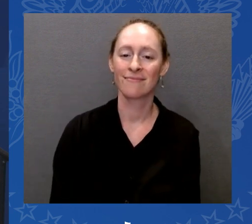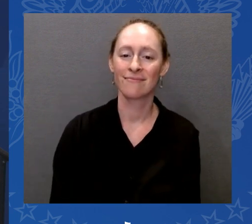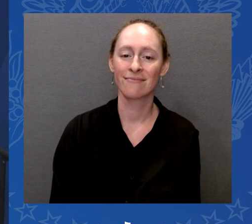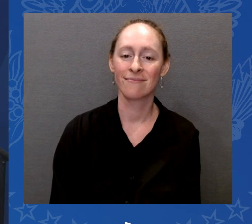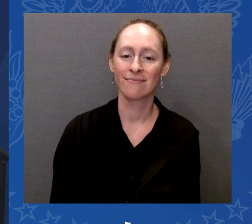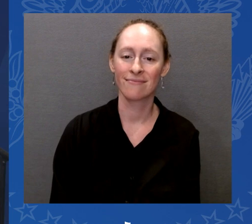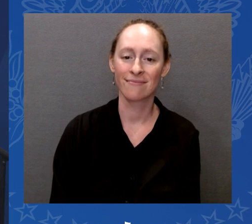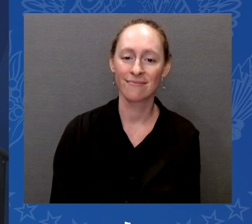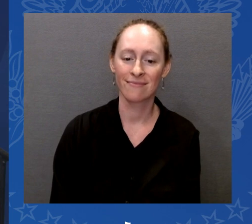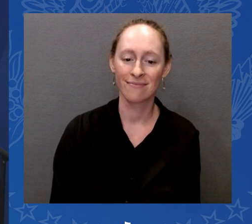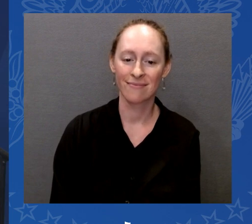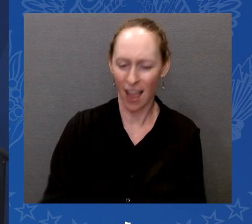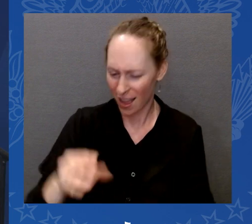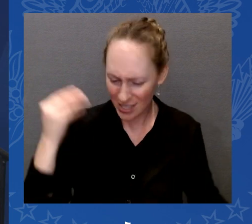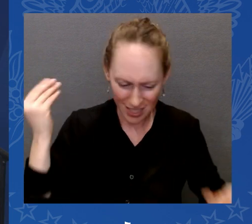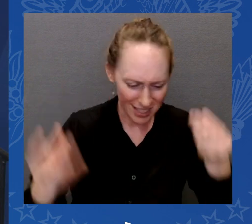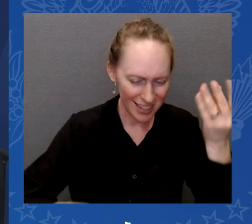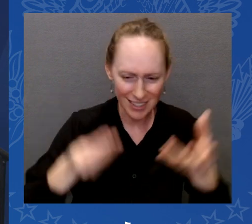is it? Can you see it?